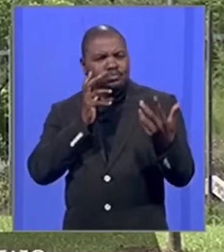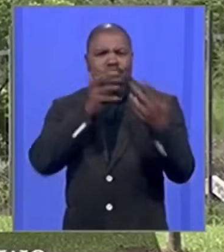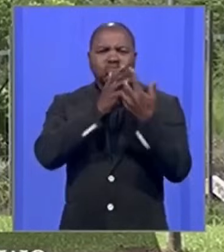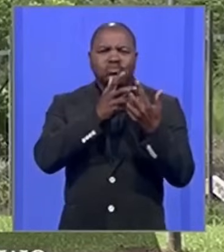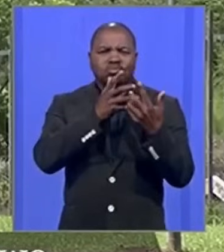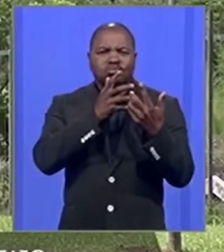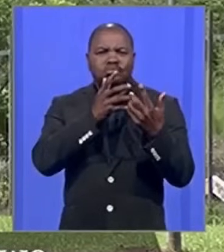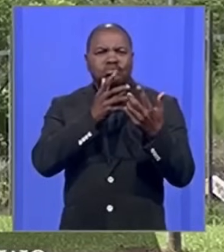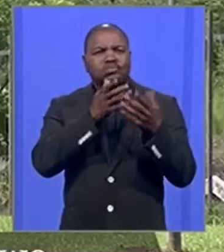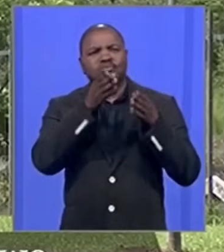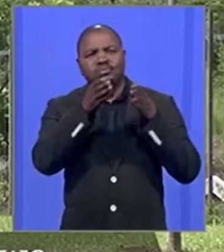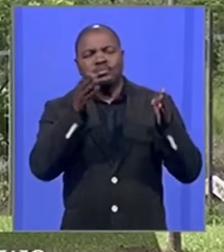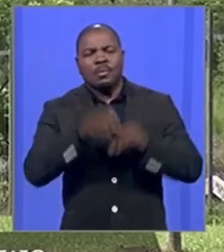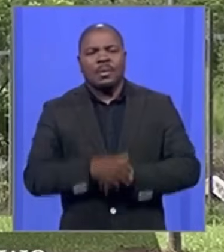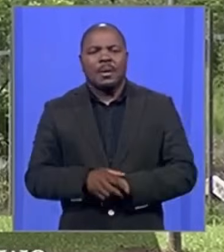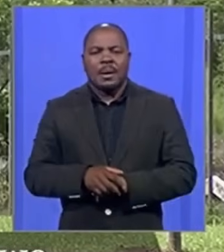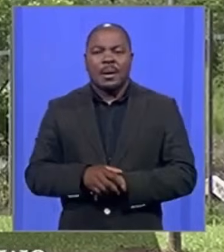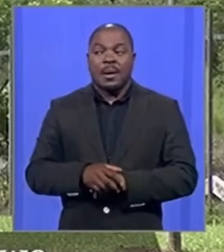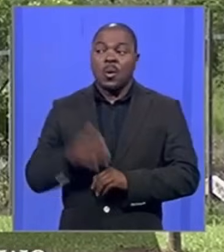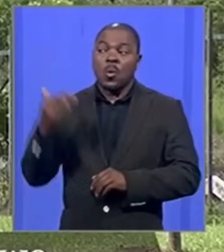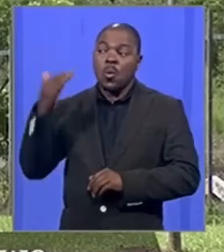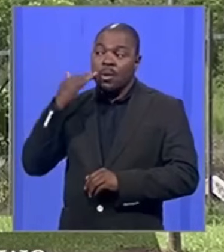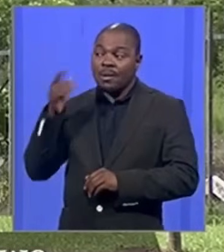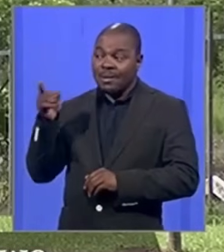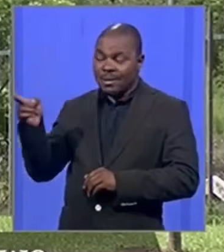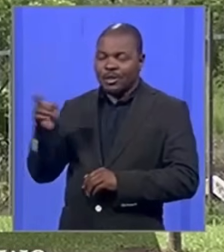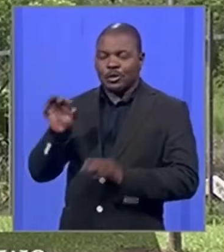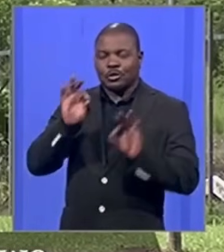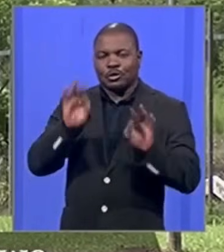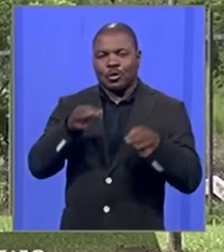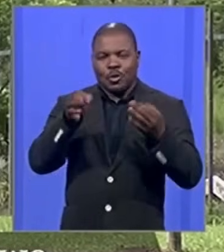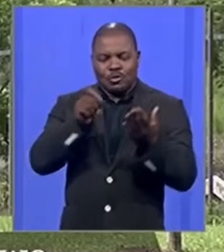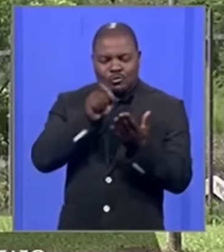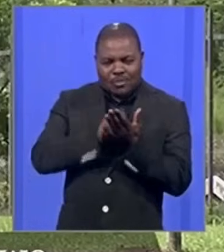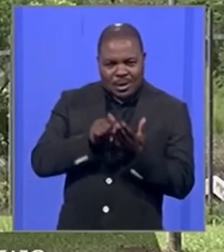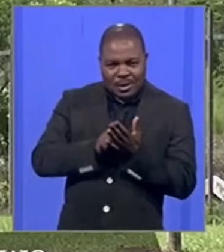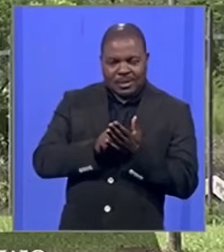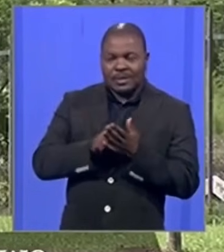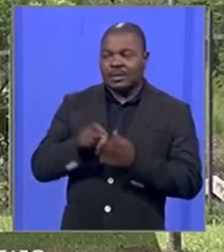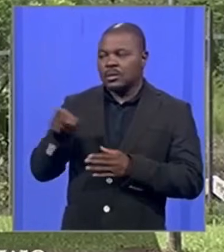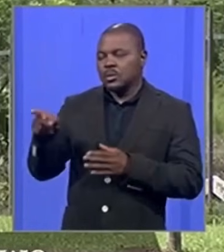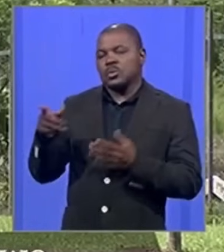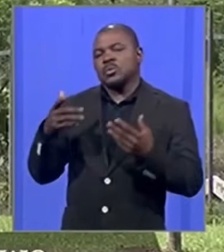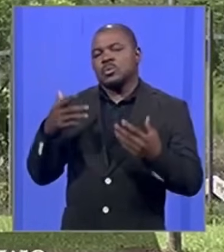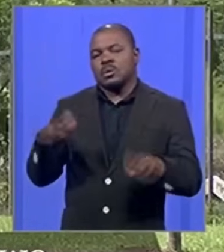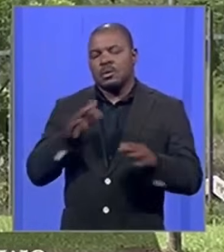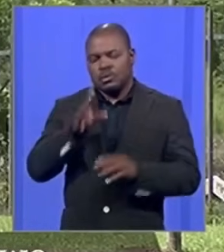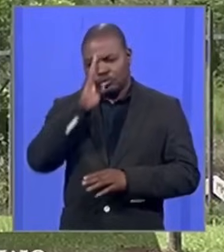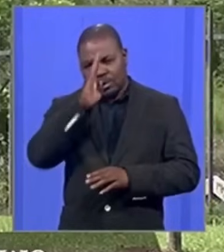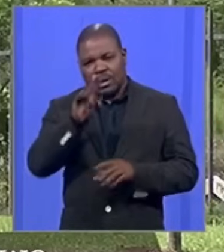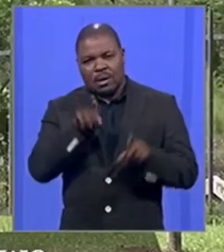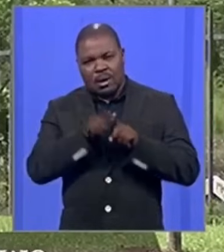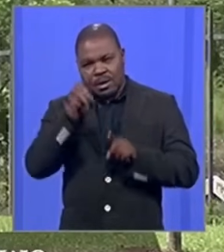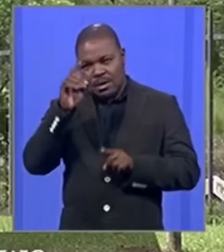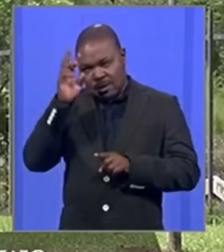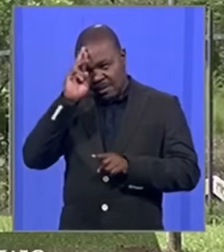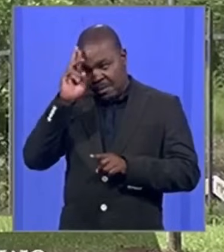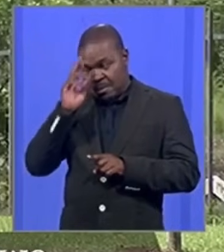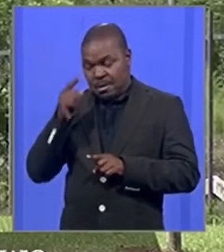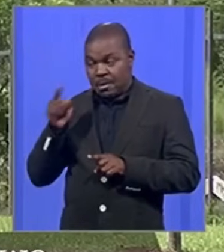go here and there, but when he writes a song, it will speak direct. I remember they wrote a song together with my